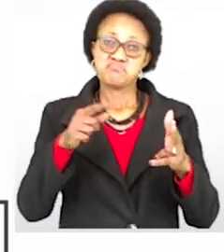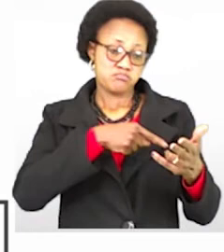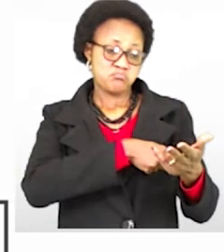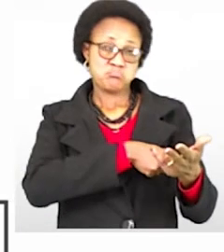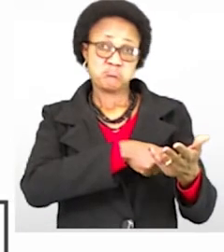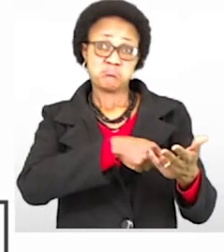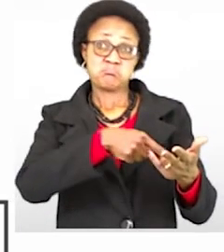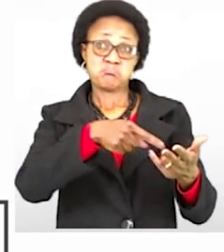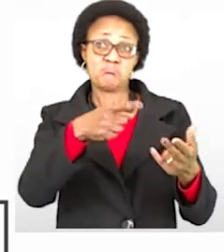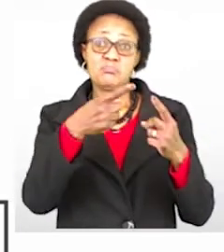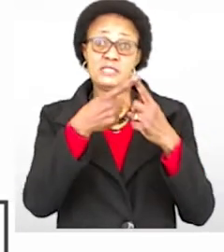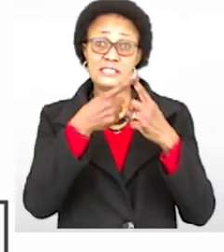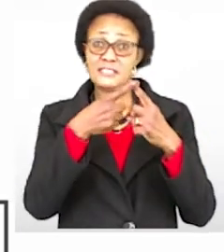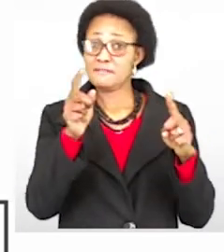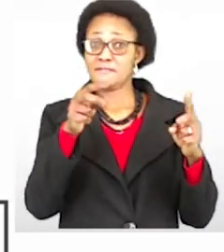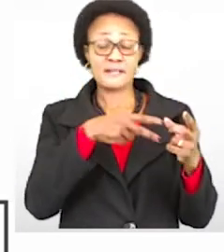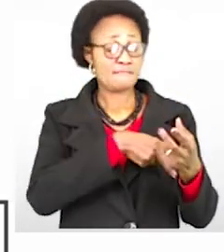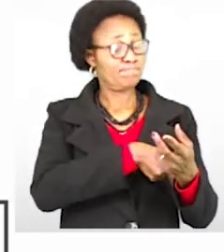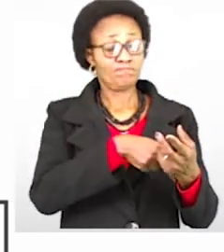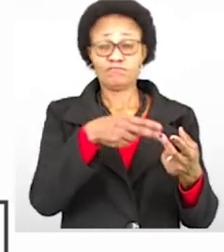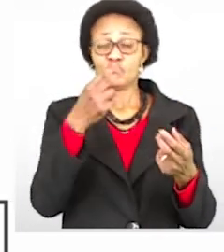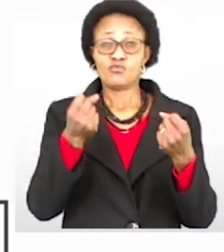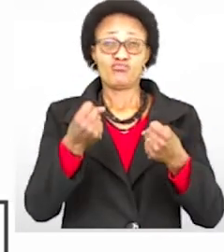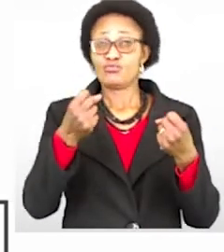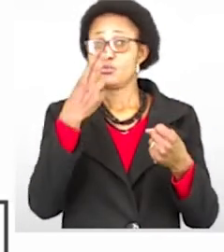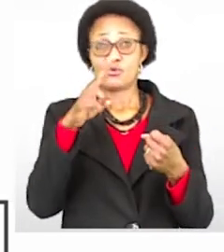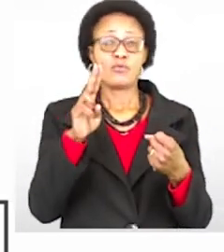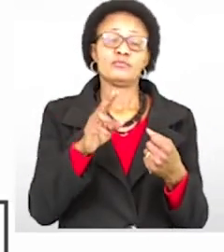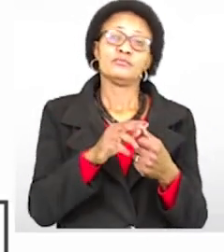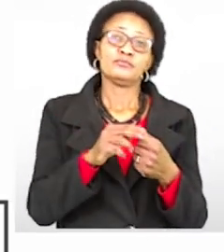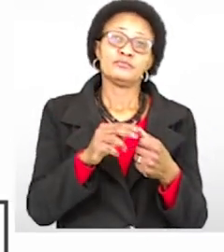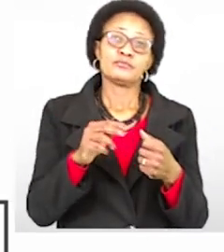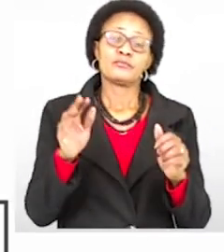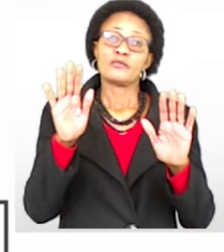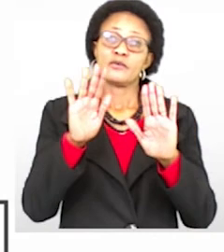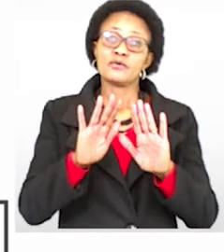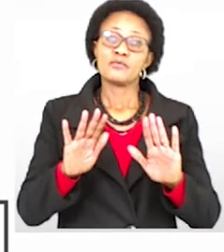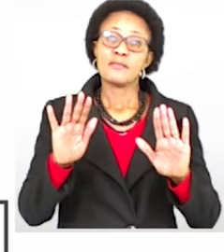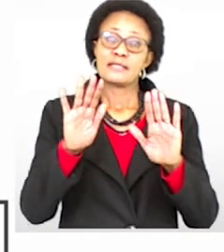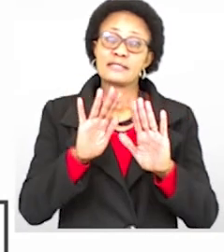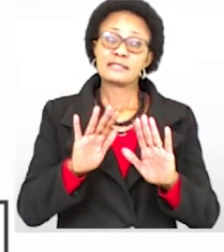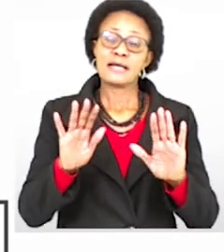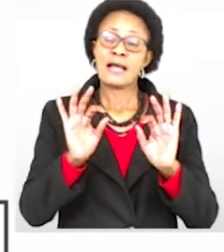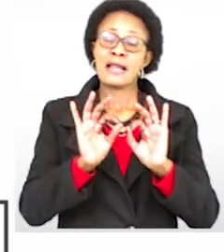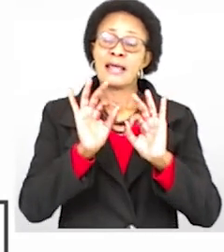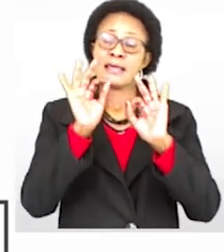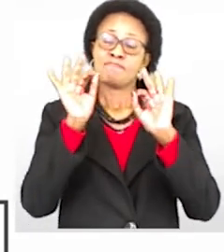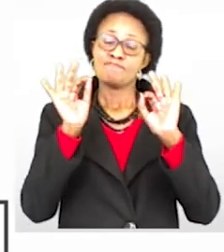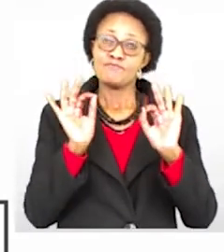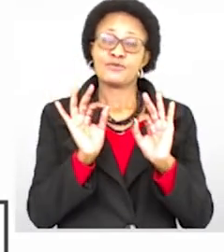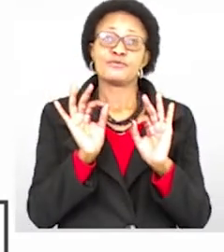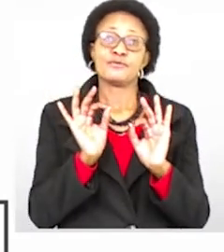use any colors you'd like for the train. I want it to be beautiful. And remember, when